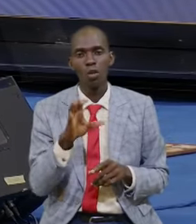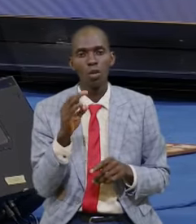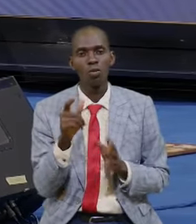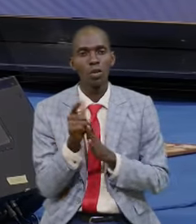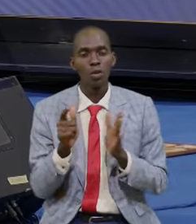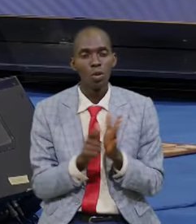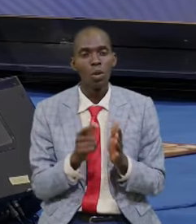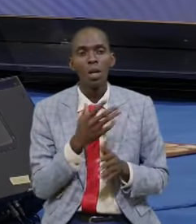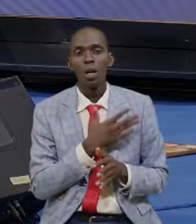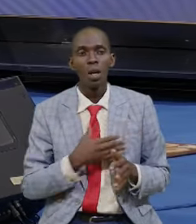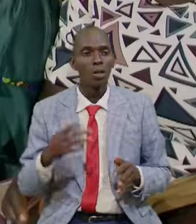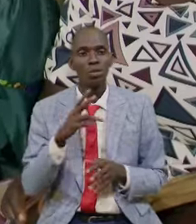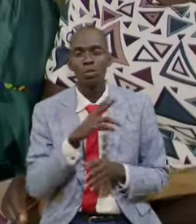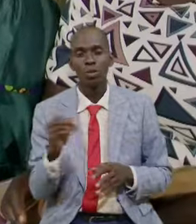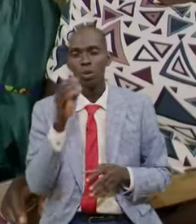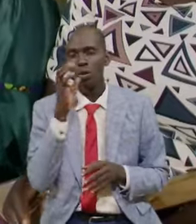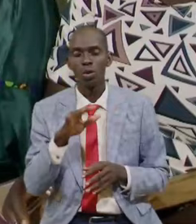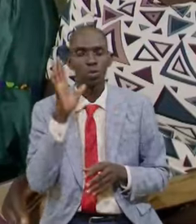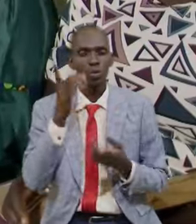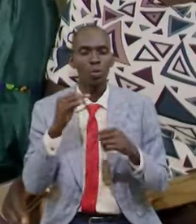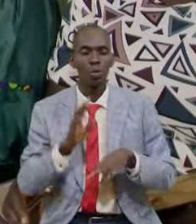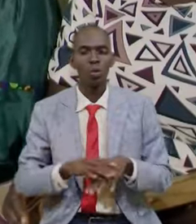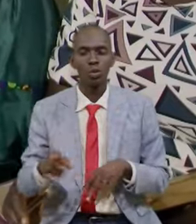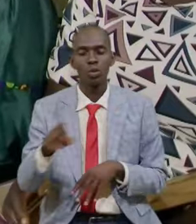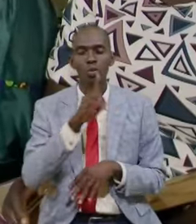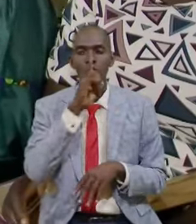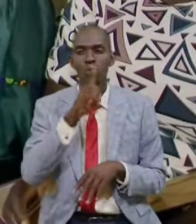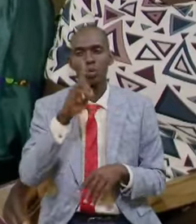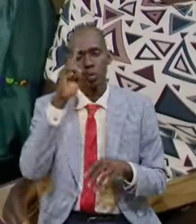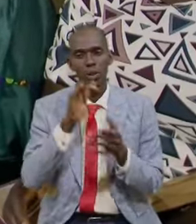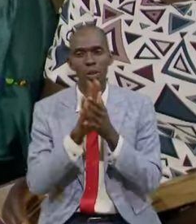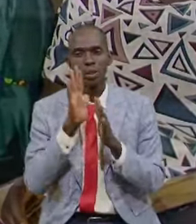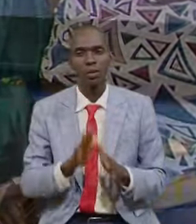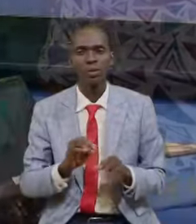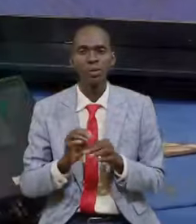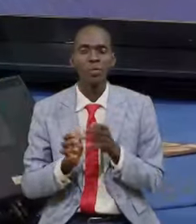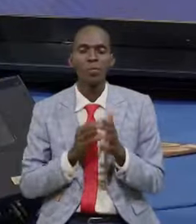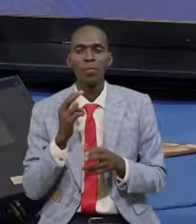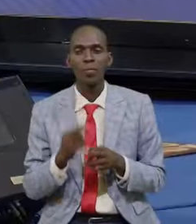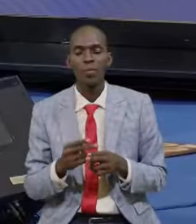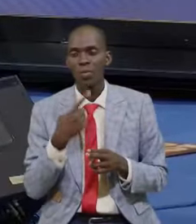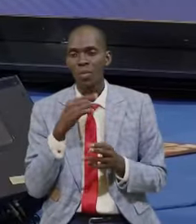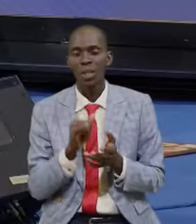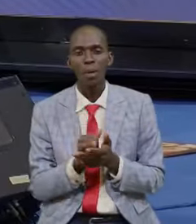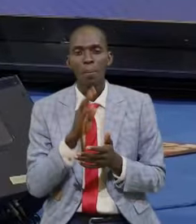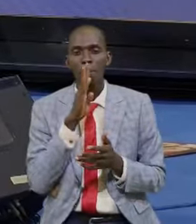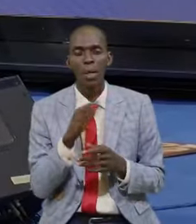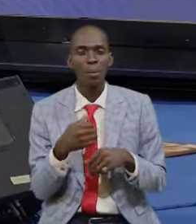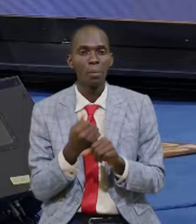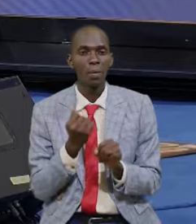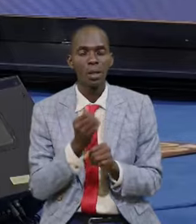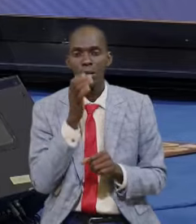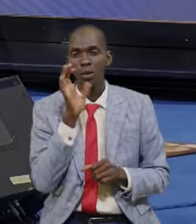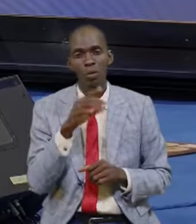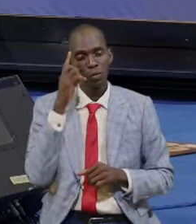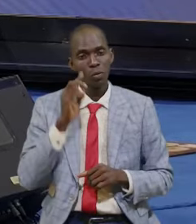true believer anymore in Jesus' name. And it says, be made a curse for us, for it is